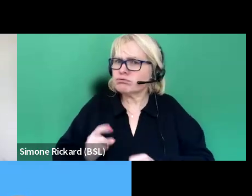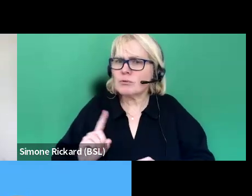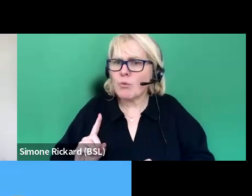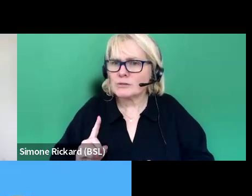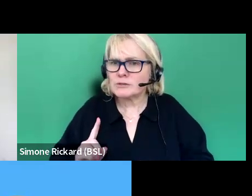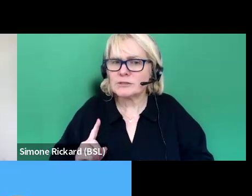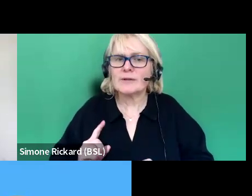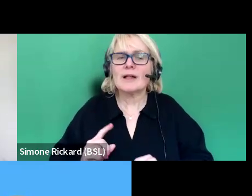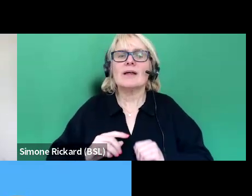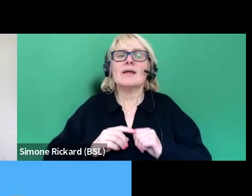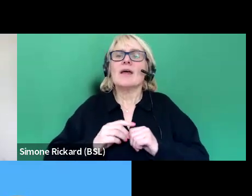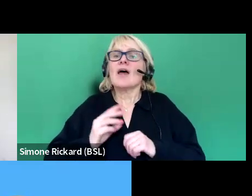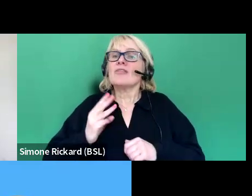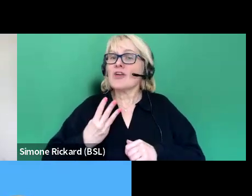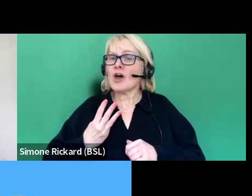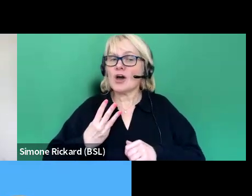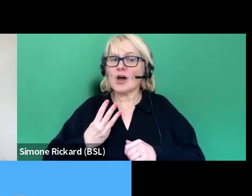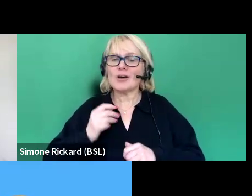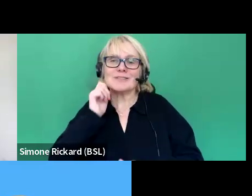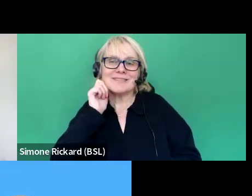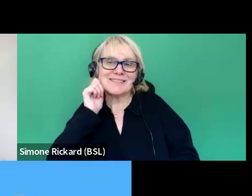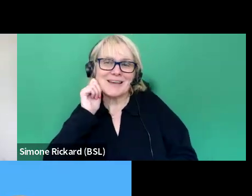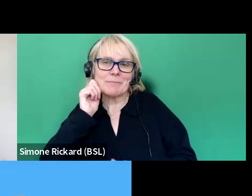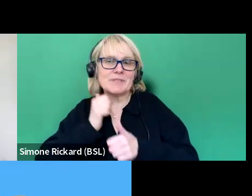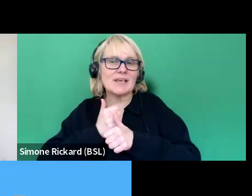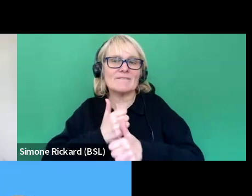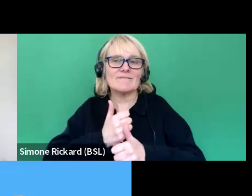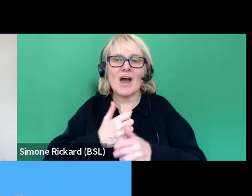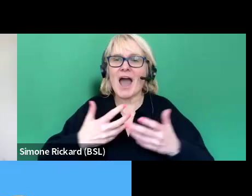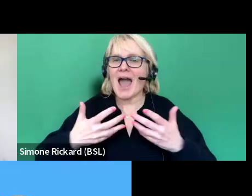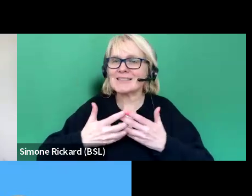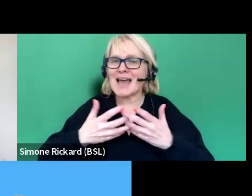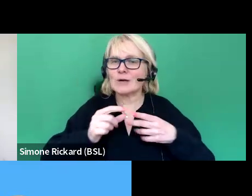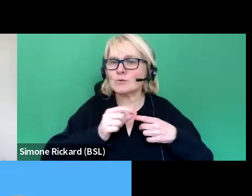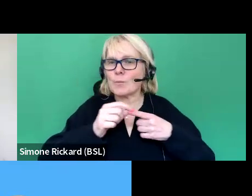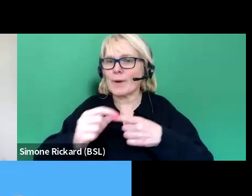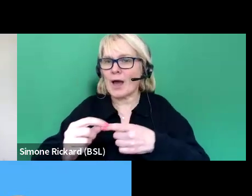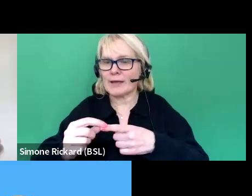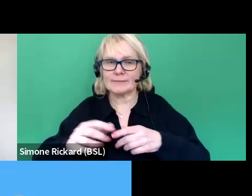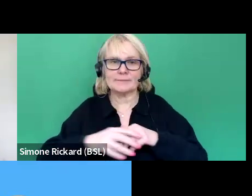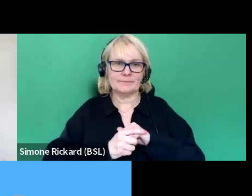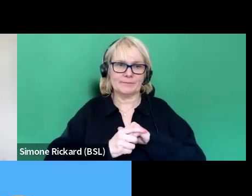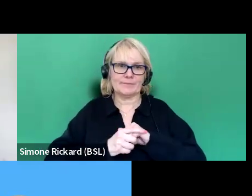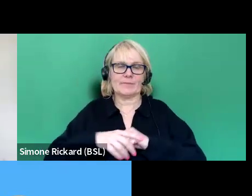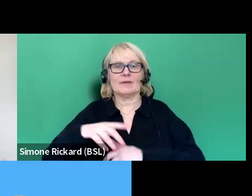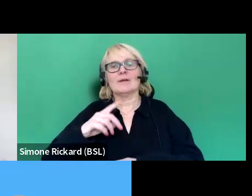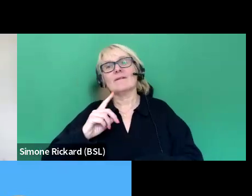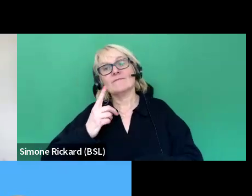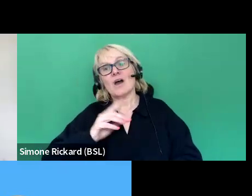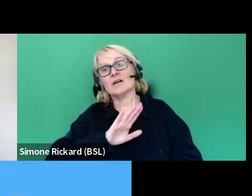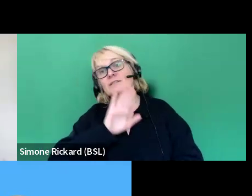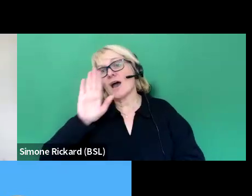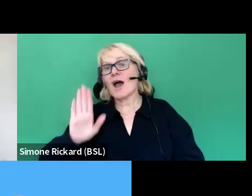the possibilities. And lastly, I'll give you some tips and advice about how to best approach your application. But first, just quickly about